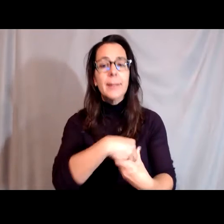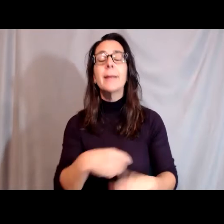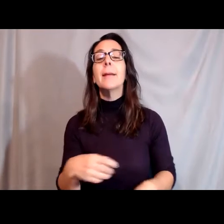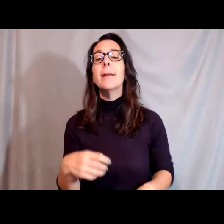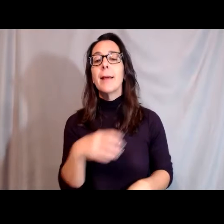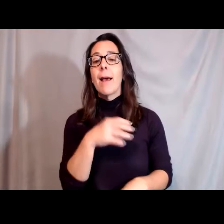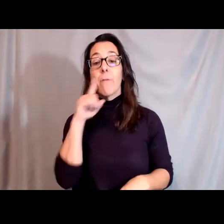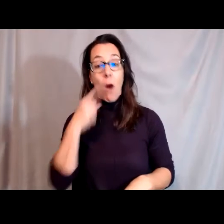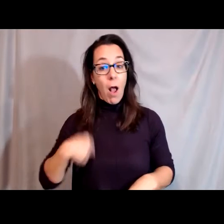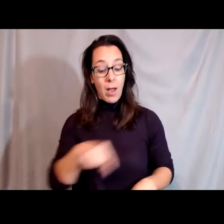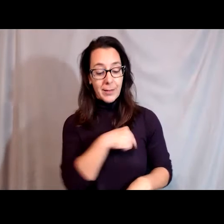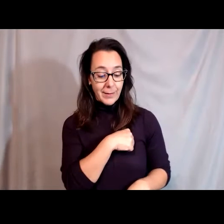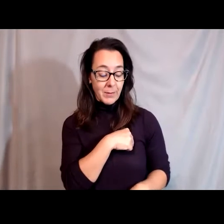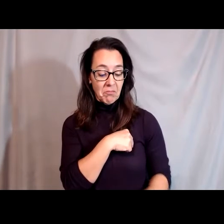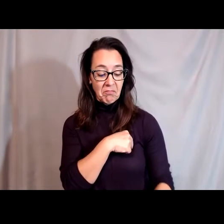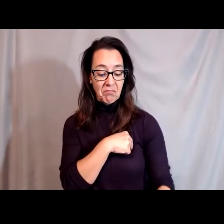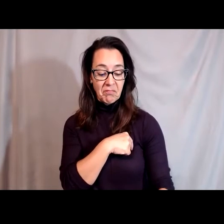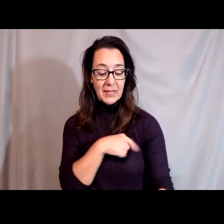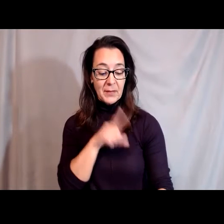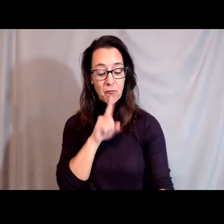for us, it's been a real